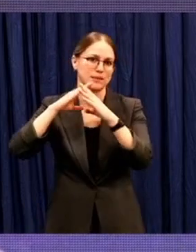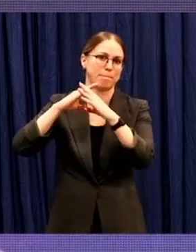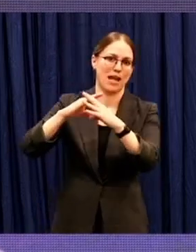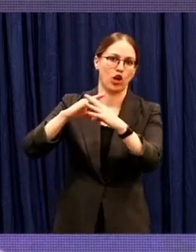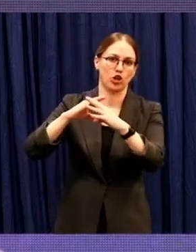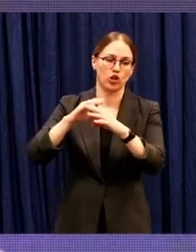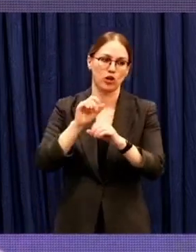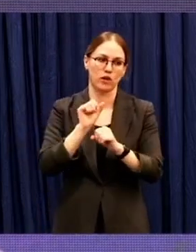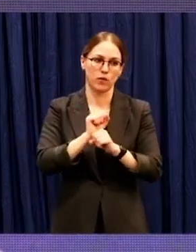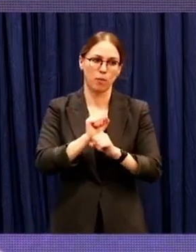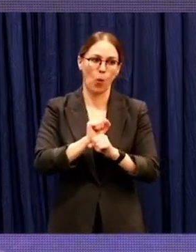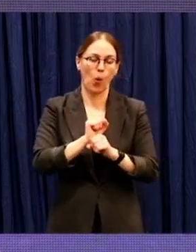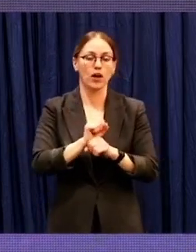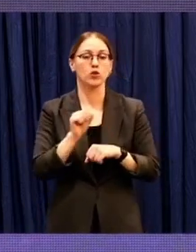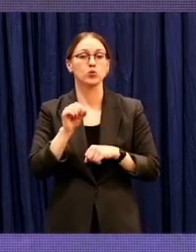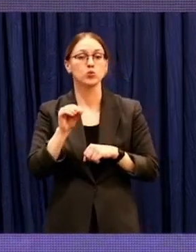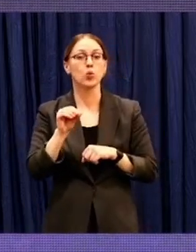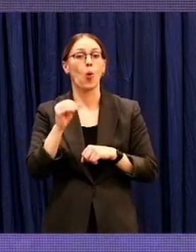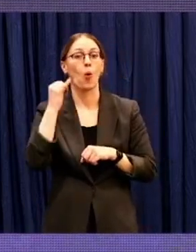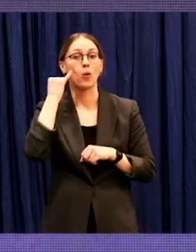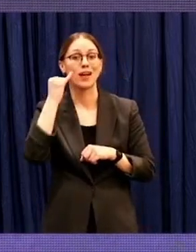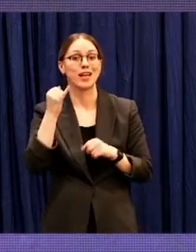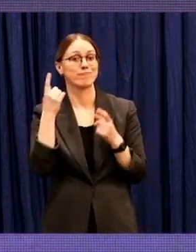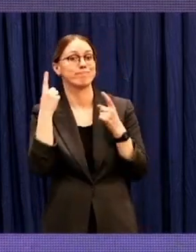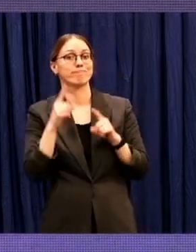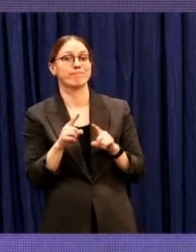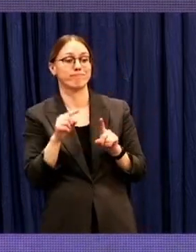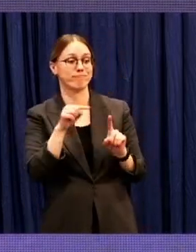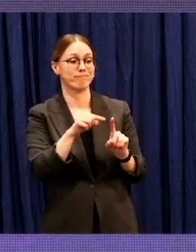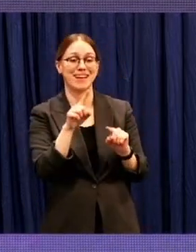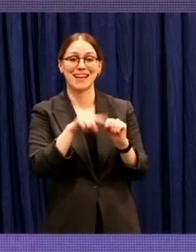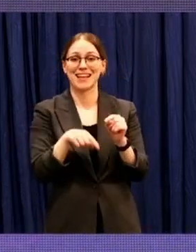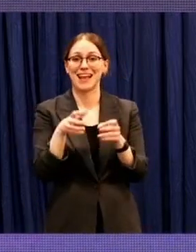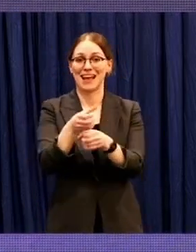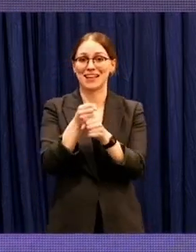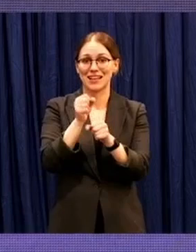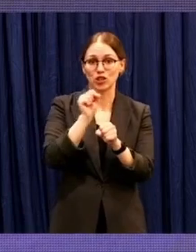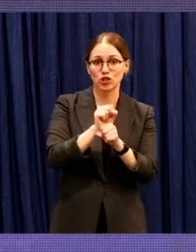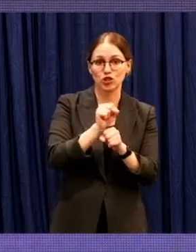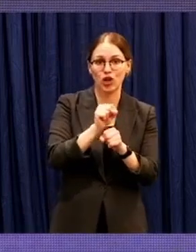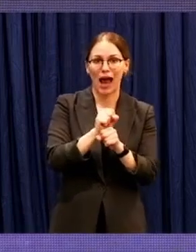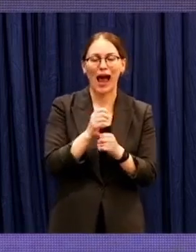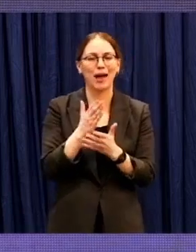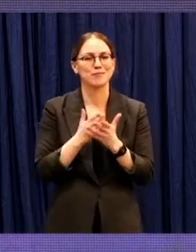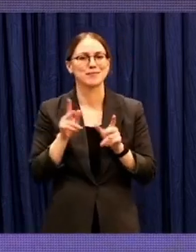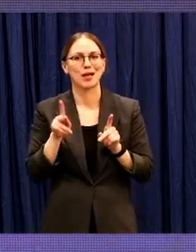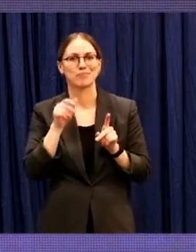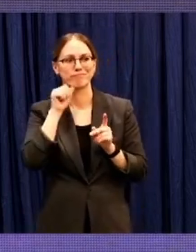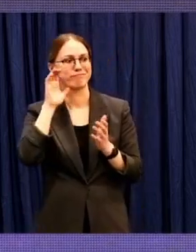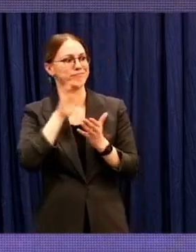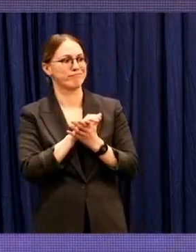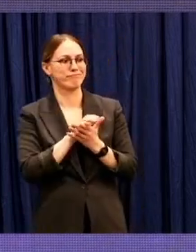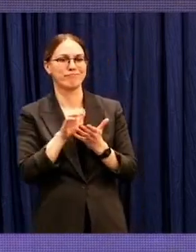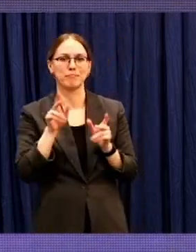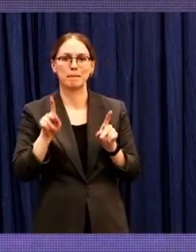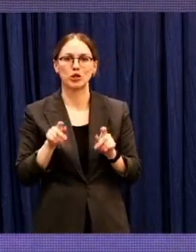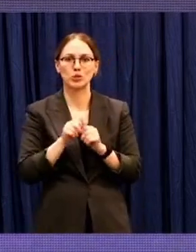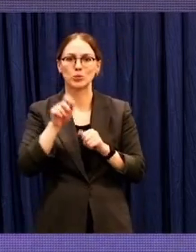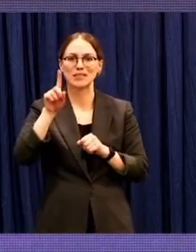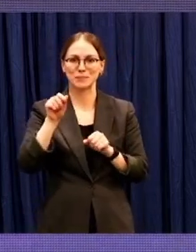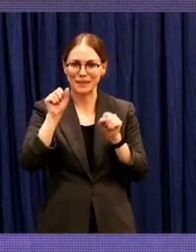employers. And so in the cases where people are not getting jobs because folks just don't believe a person with a disability can do that